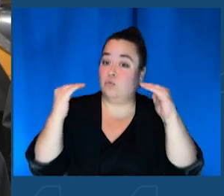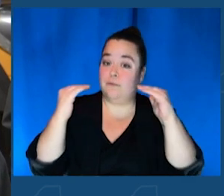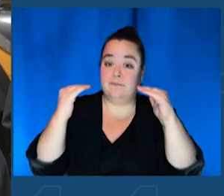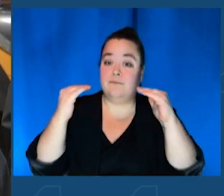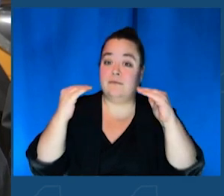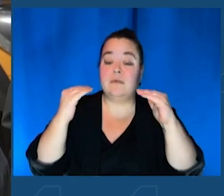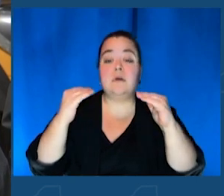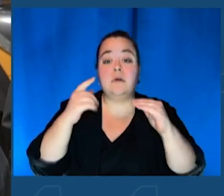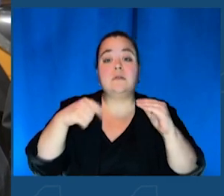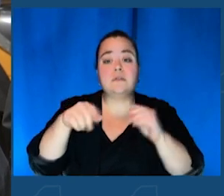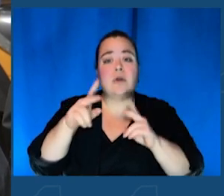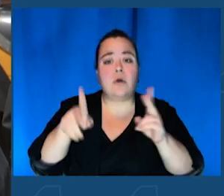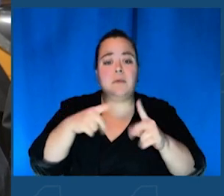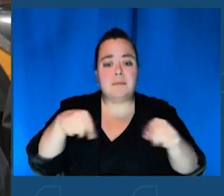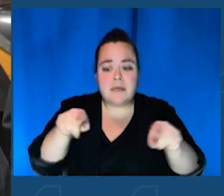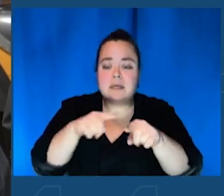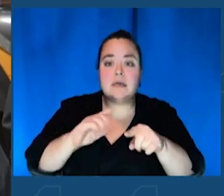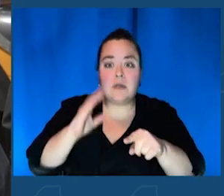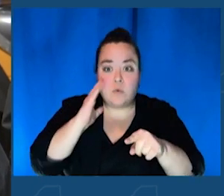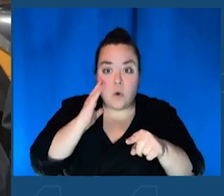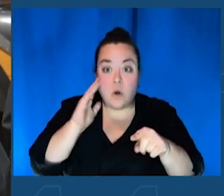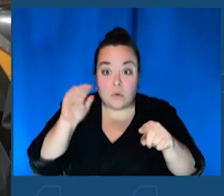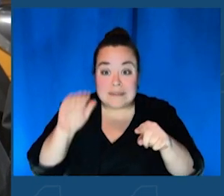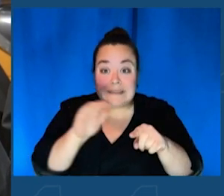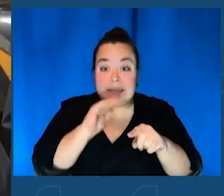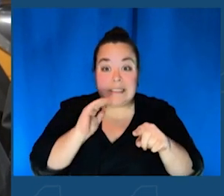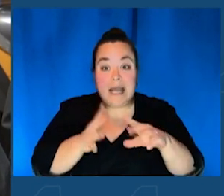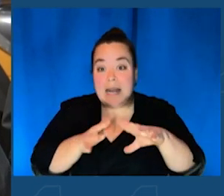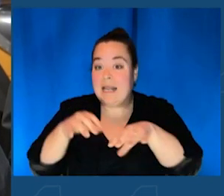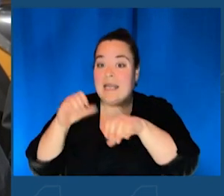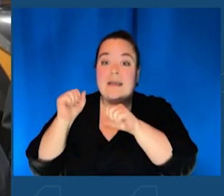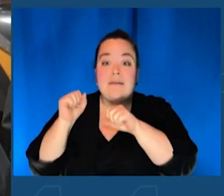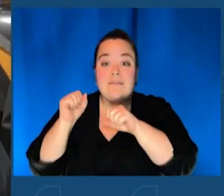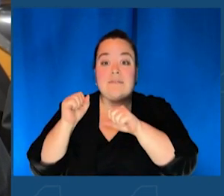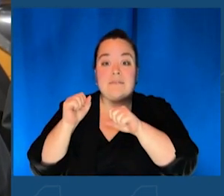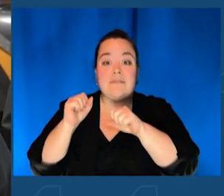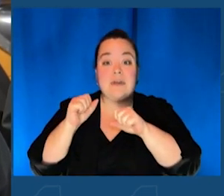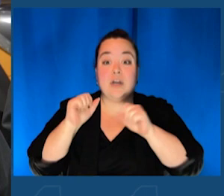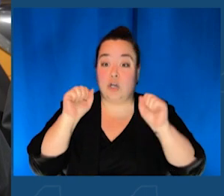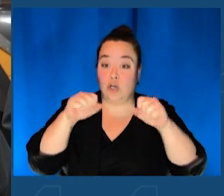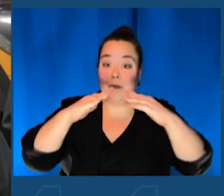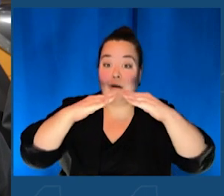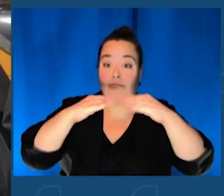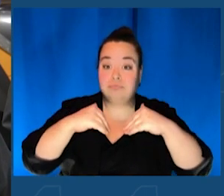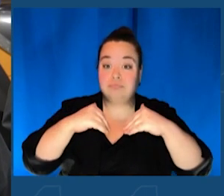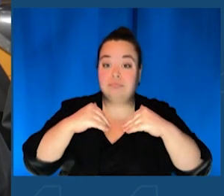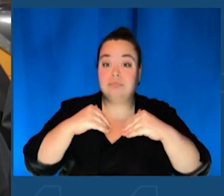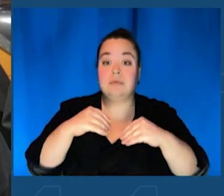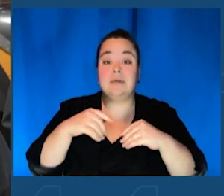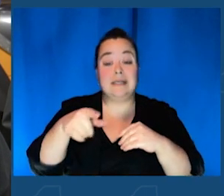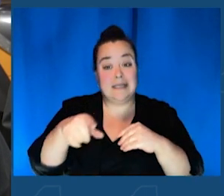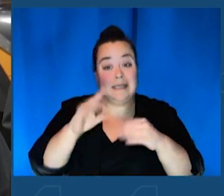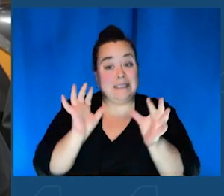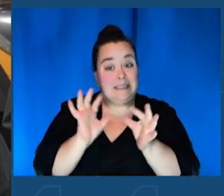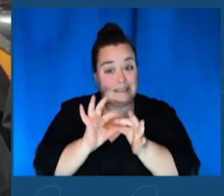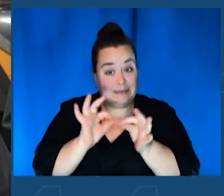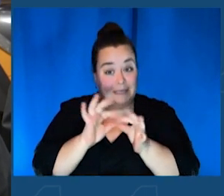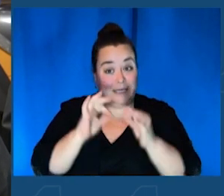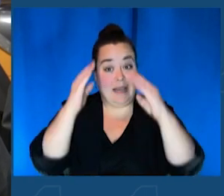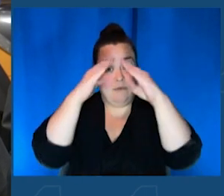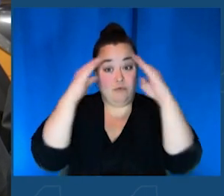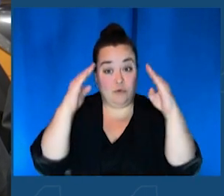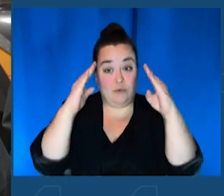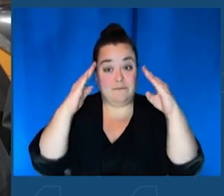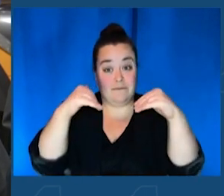single sound know to leave the vicinity immediately because it could be the collapse of a roof. Speaking of roof collapses, I just went over